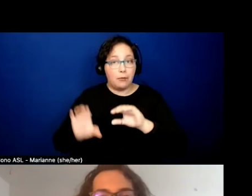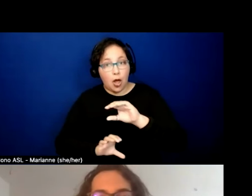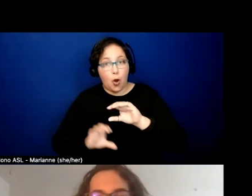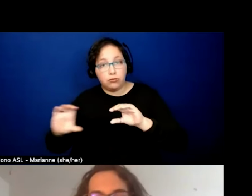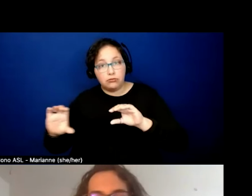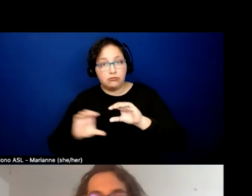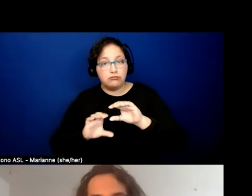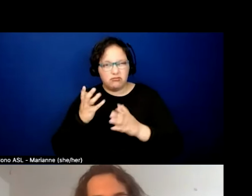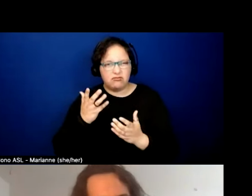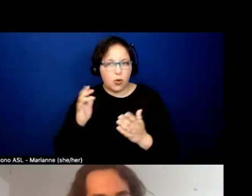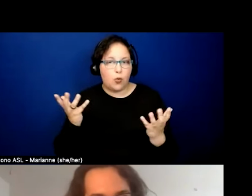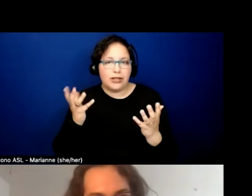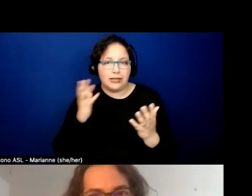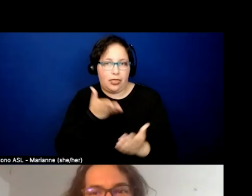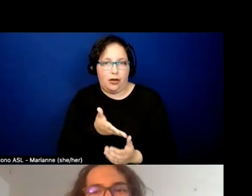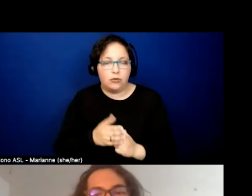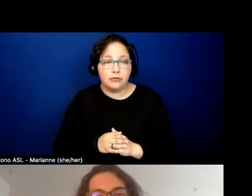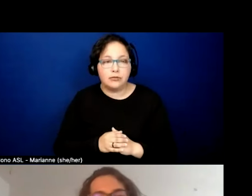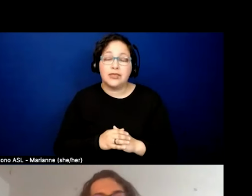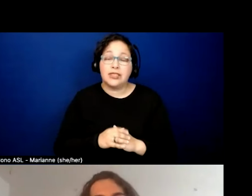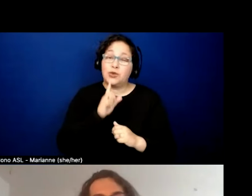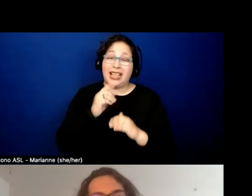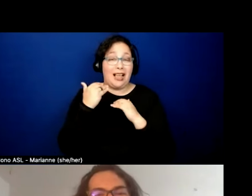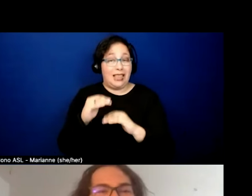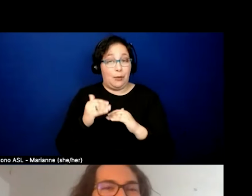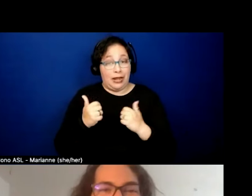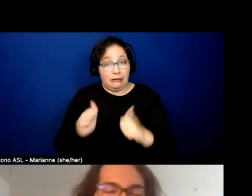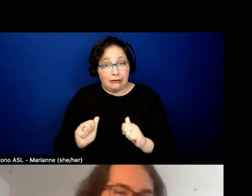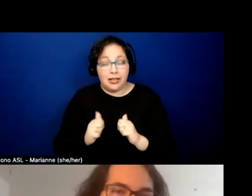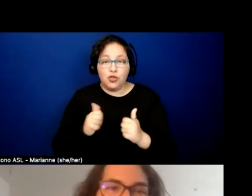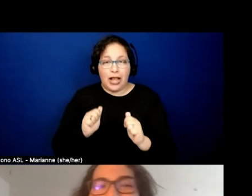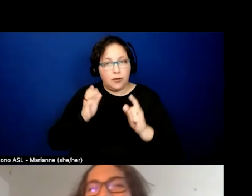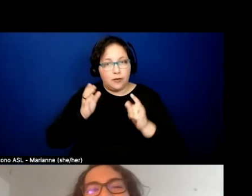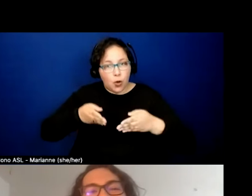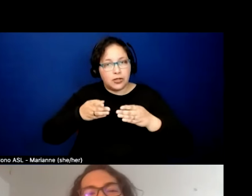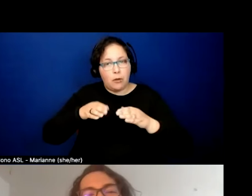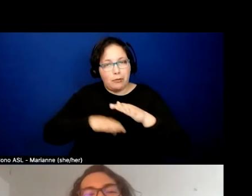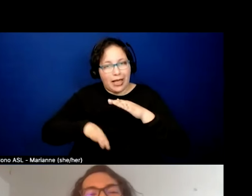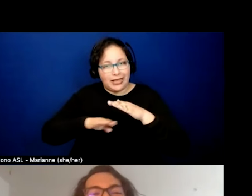These are all very limited efforts that mostly focus on basic shapes